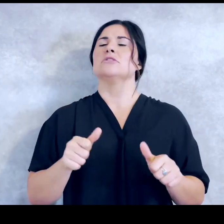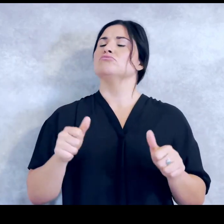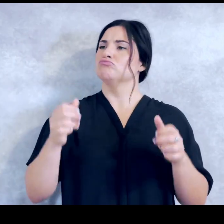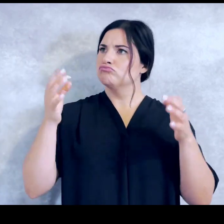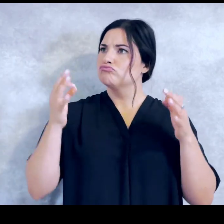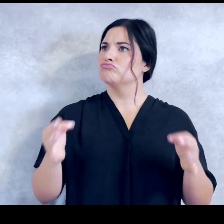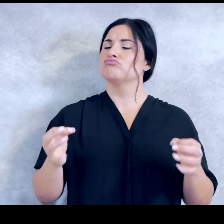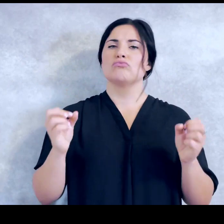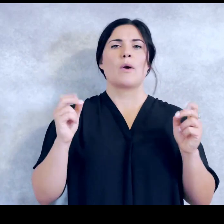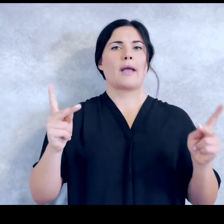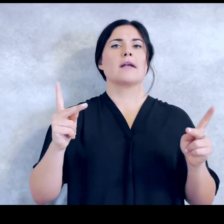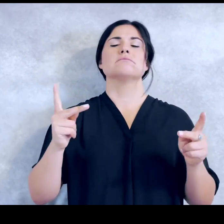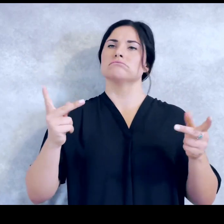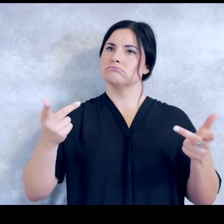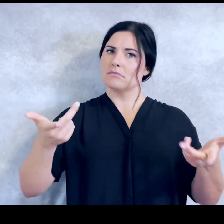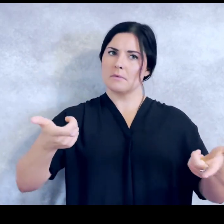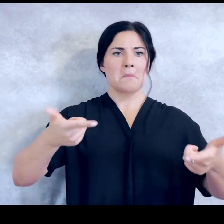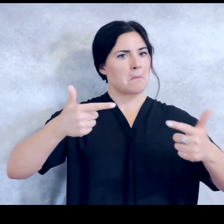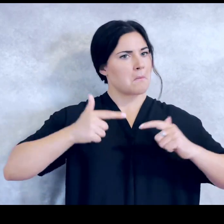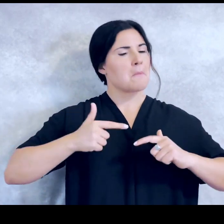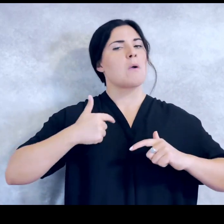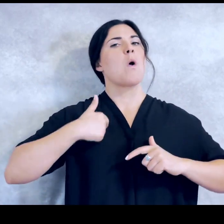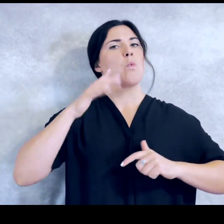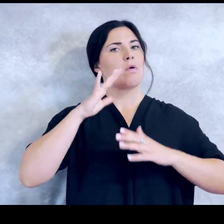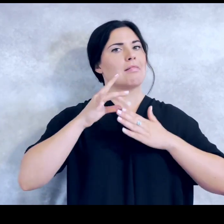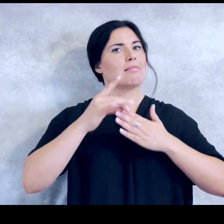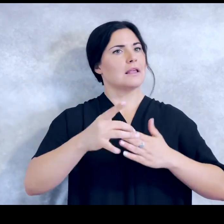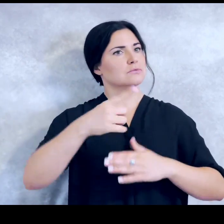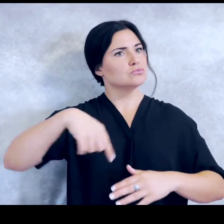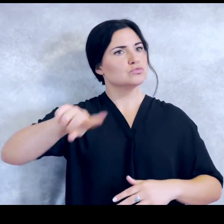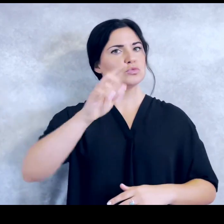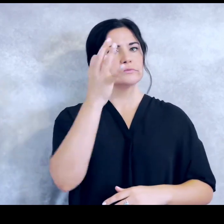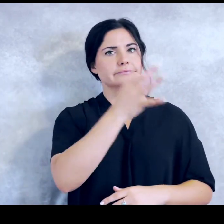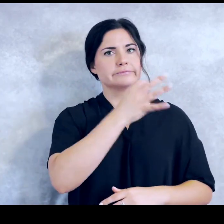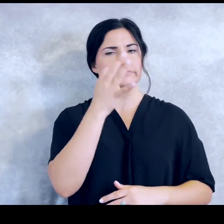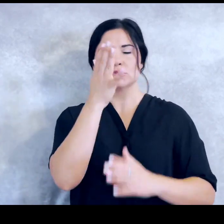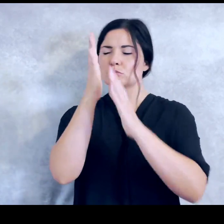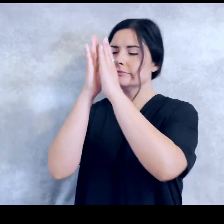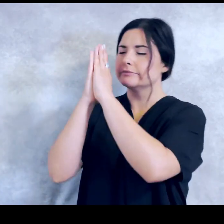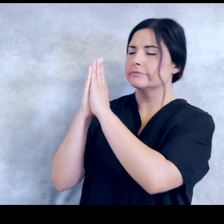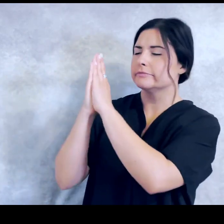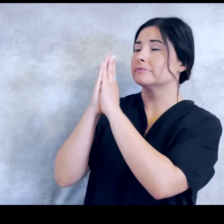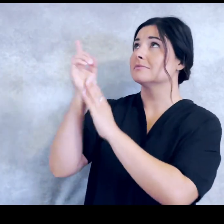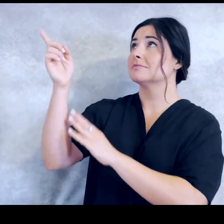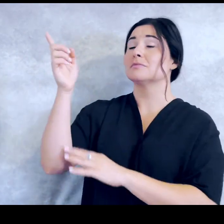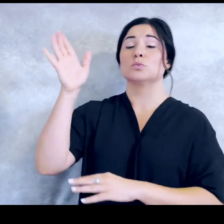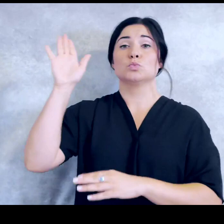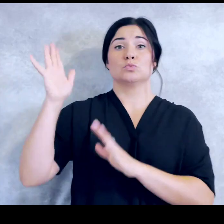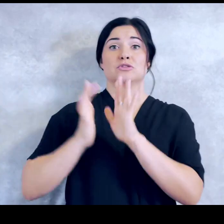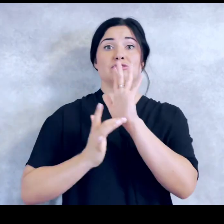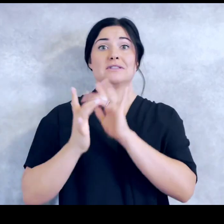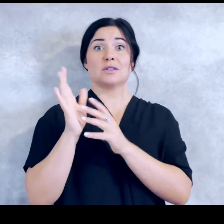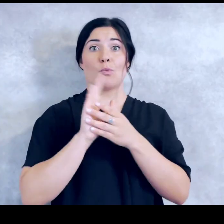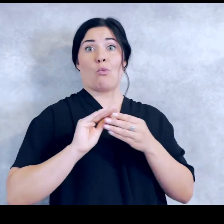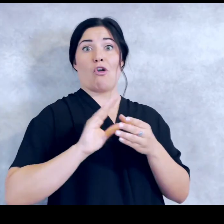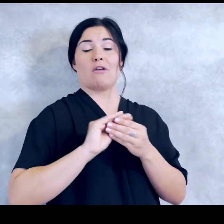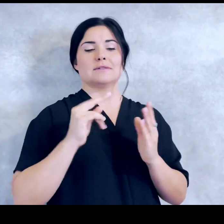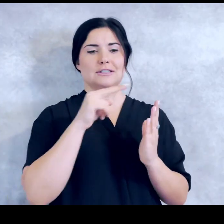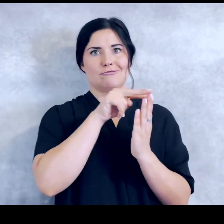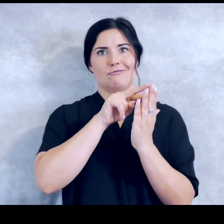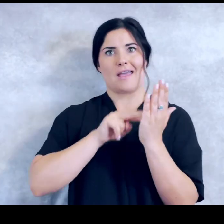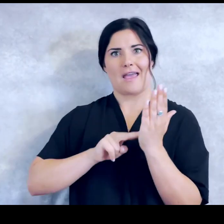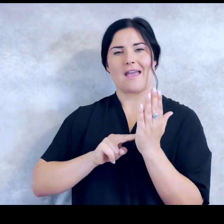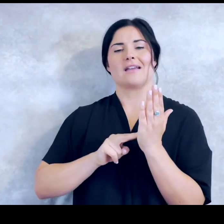people. And then why would he ask everybody everywhere to listen to the words of Jesus? And even though